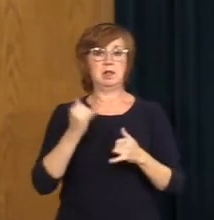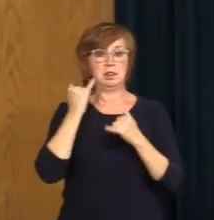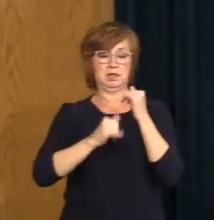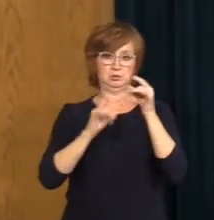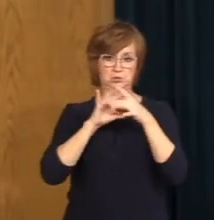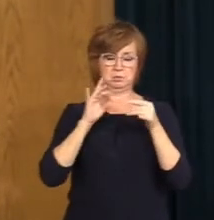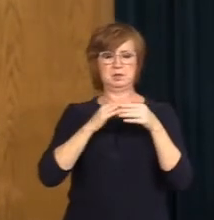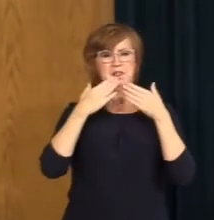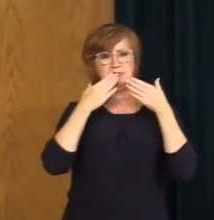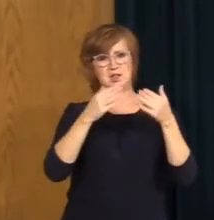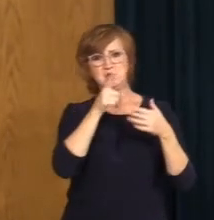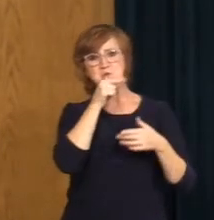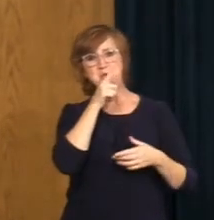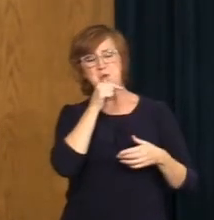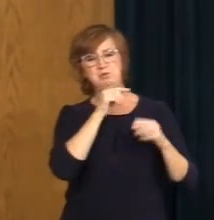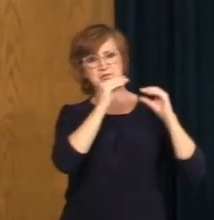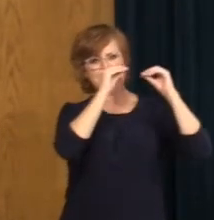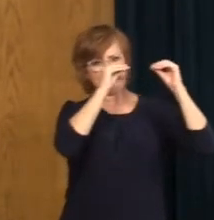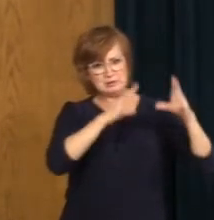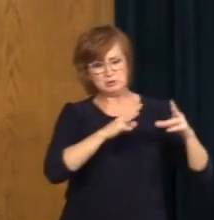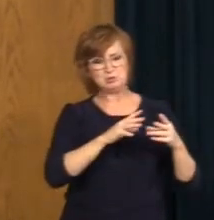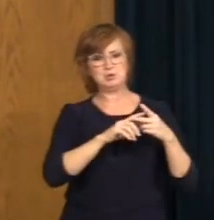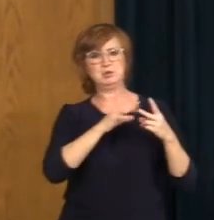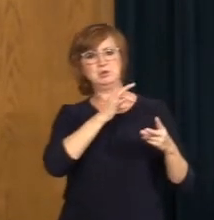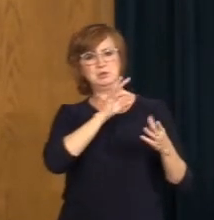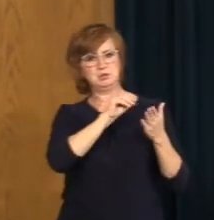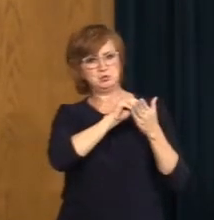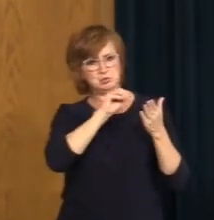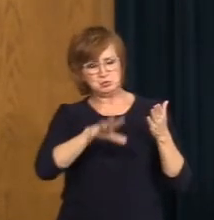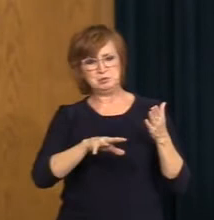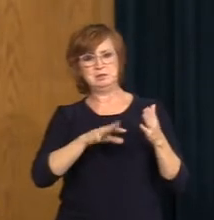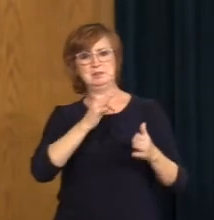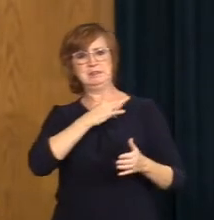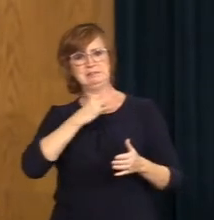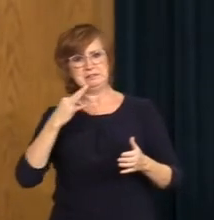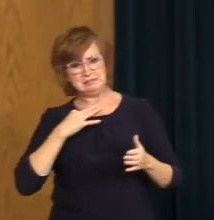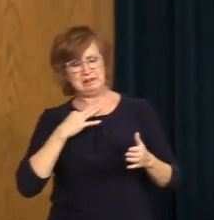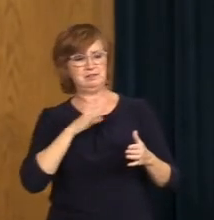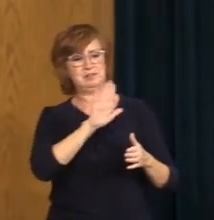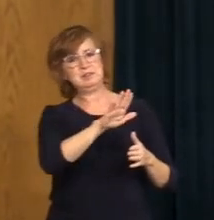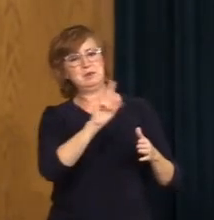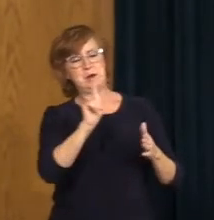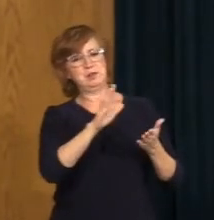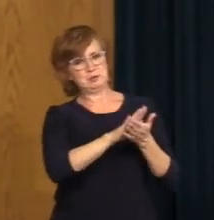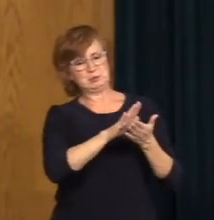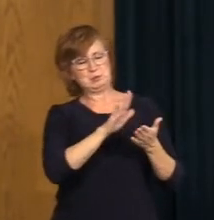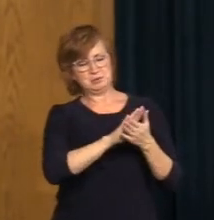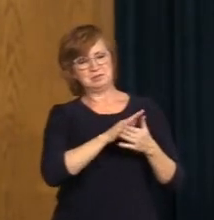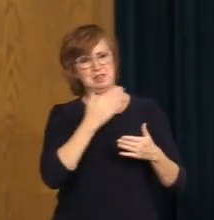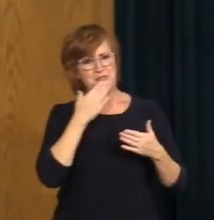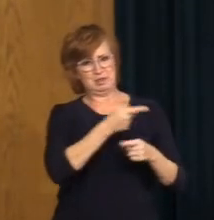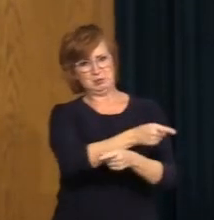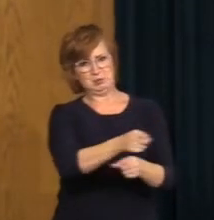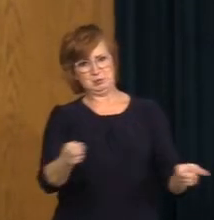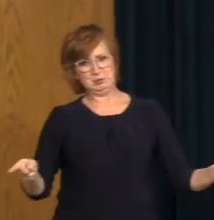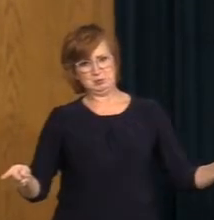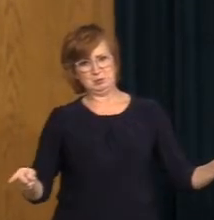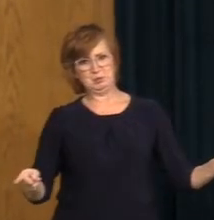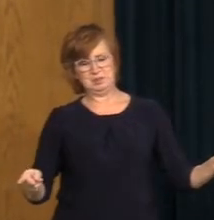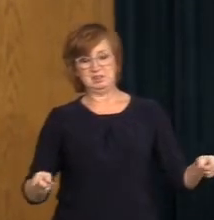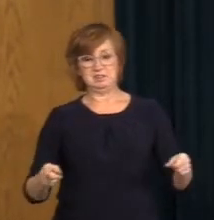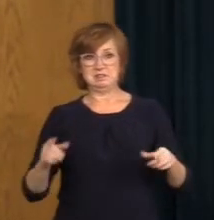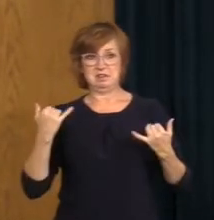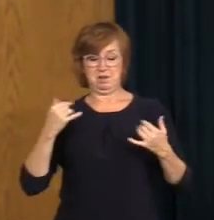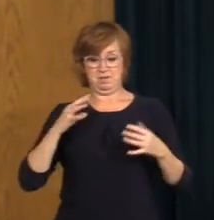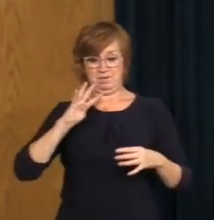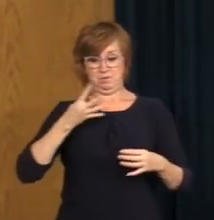all the teachers and students and staff in schools. It's been now, and we are in our fourth week of school